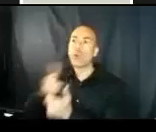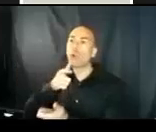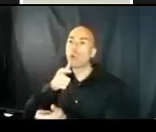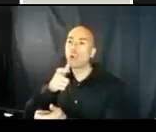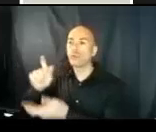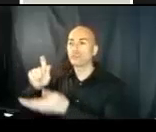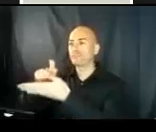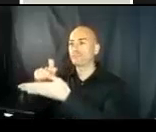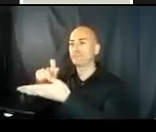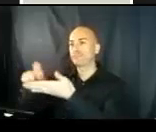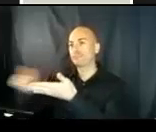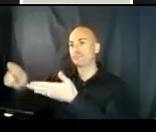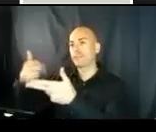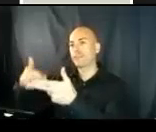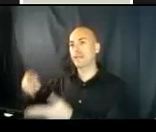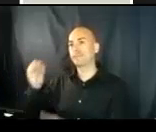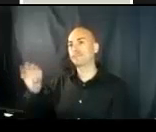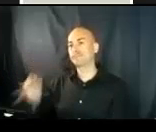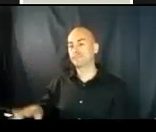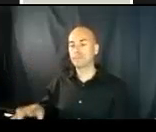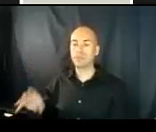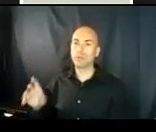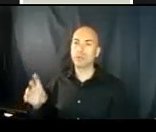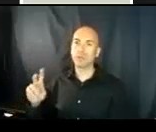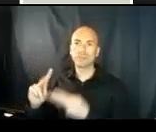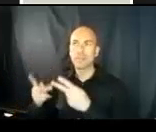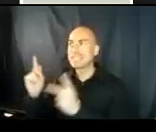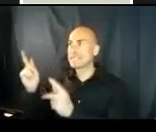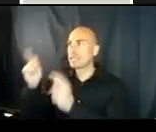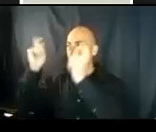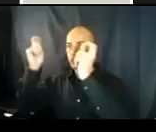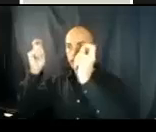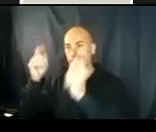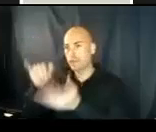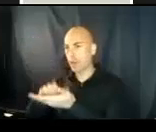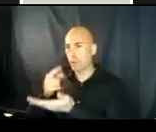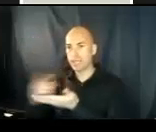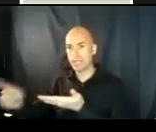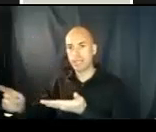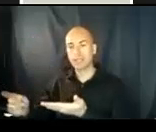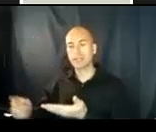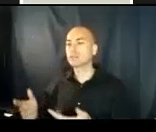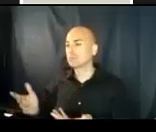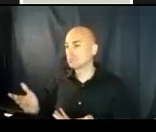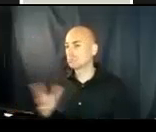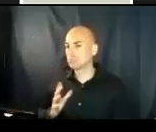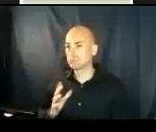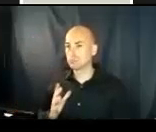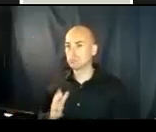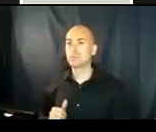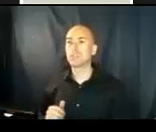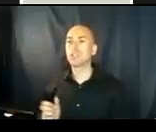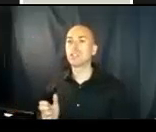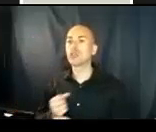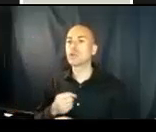could definitely do some celebrations and see and do it that way. And if you create a